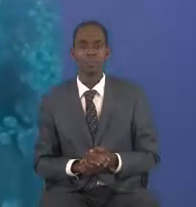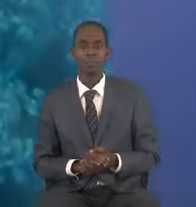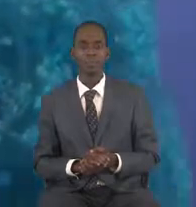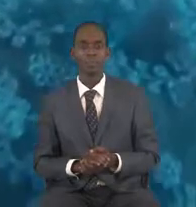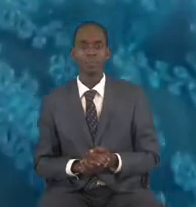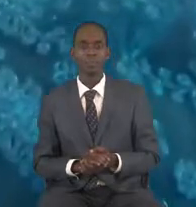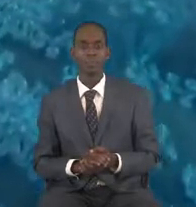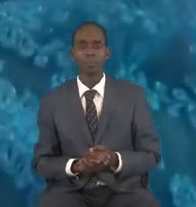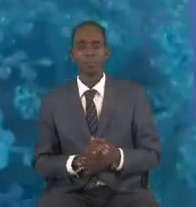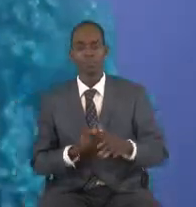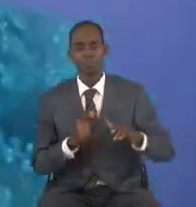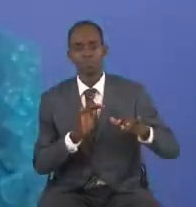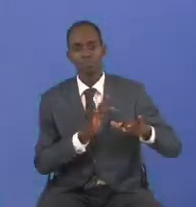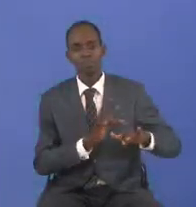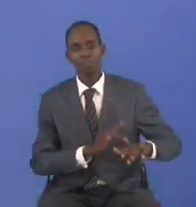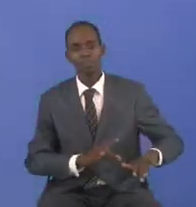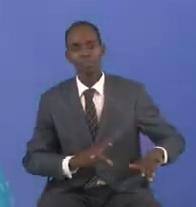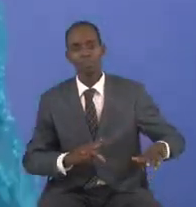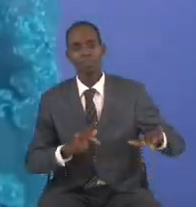mercy.